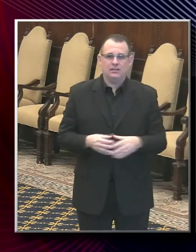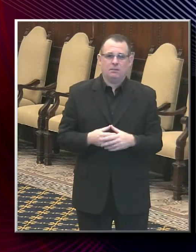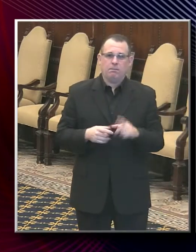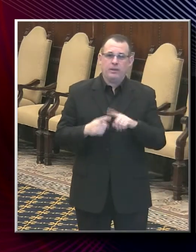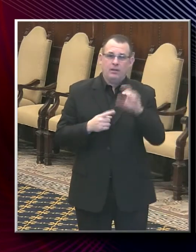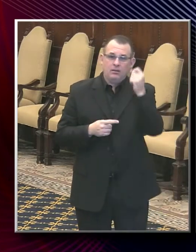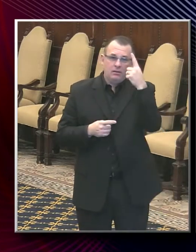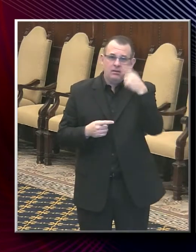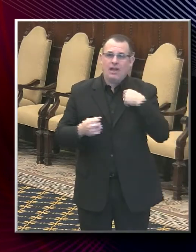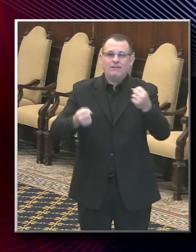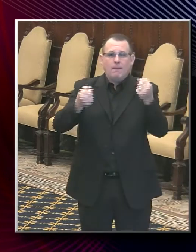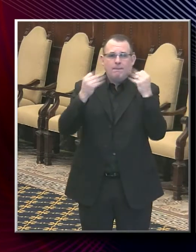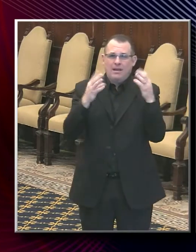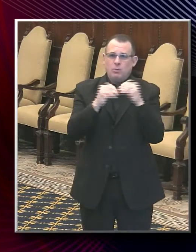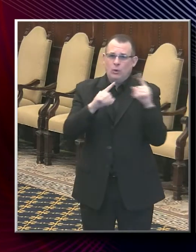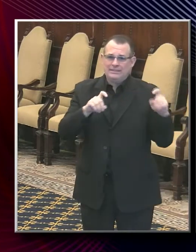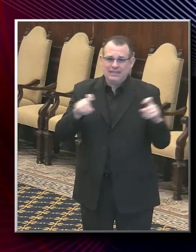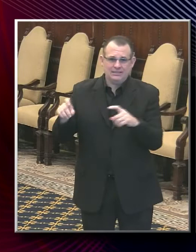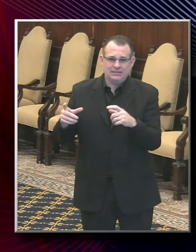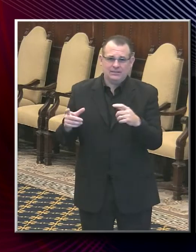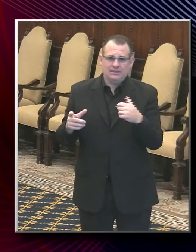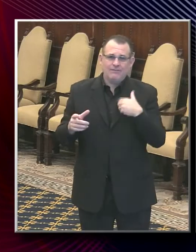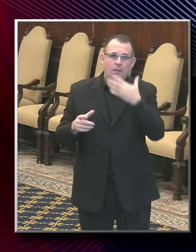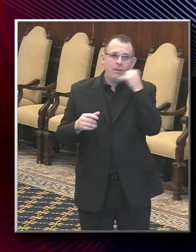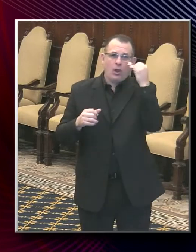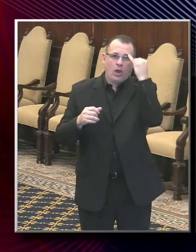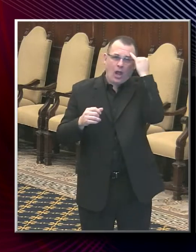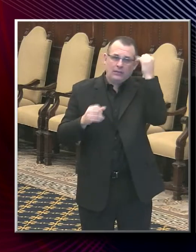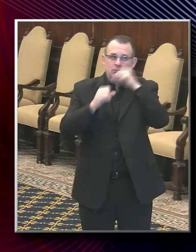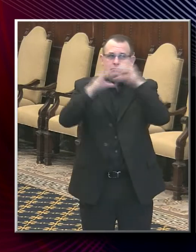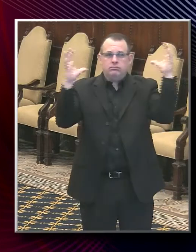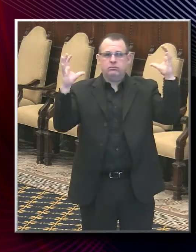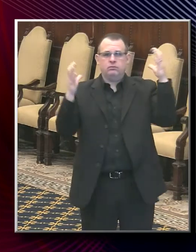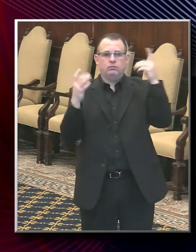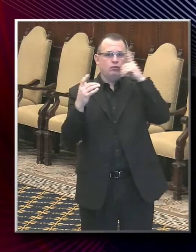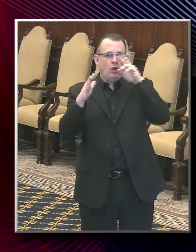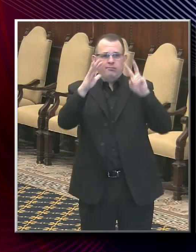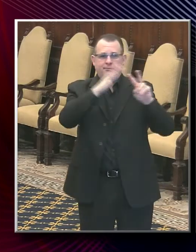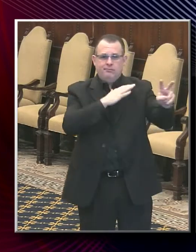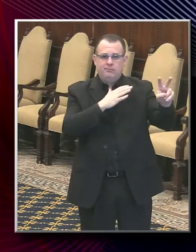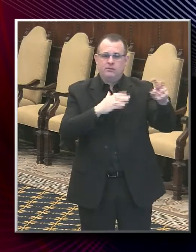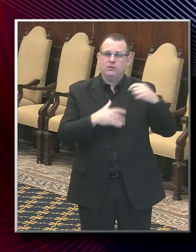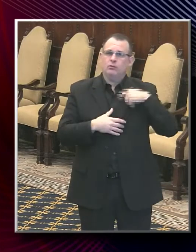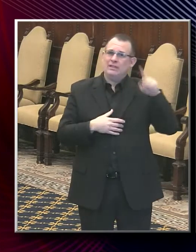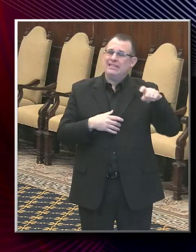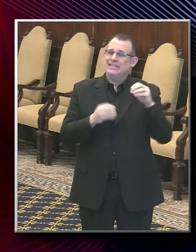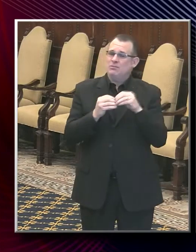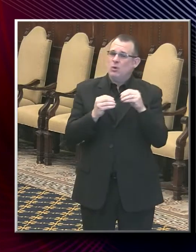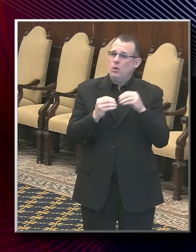more tests, we'd have a much better picture of exactly where the epidemic is. Thank you, gentlemen.